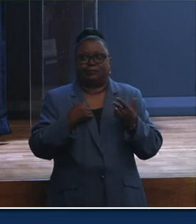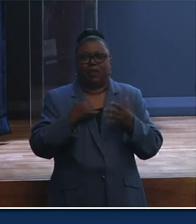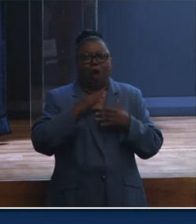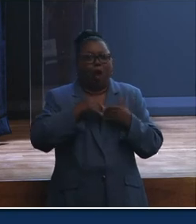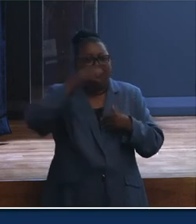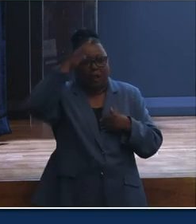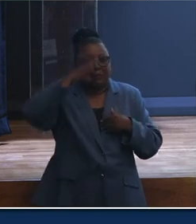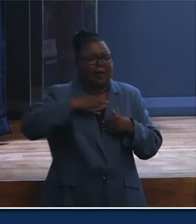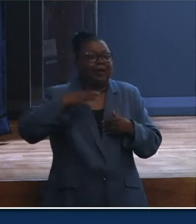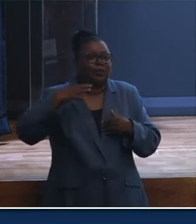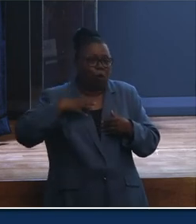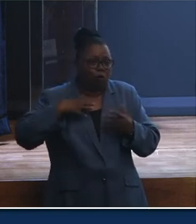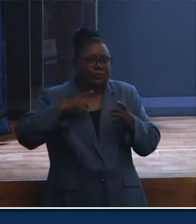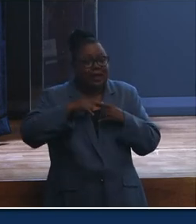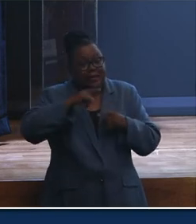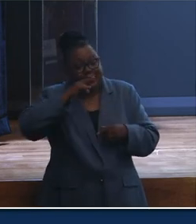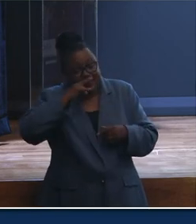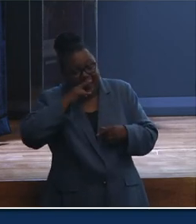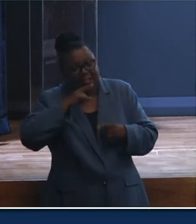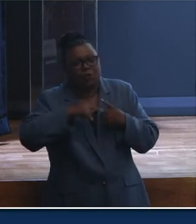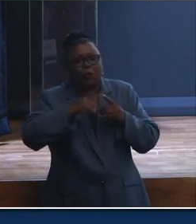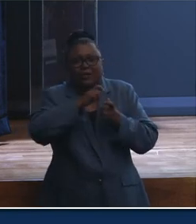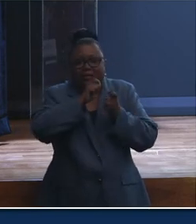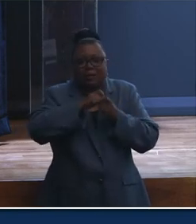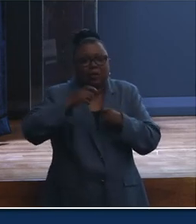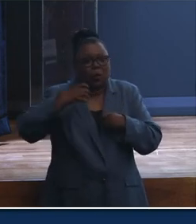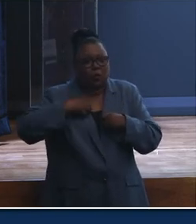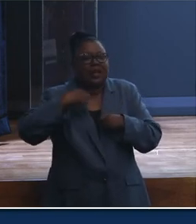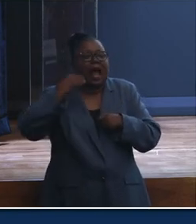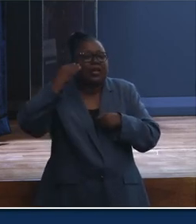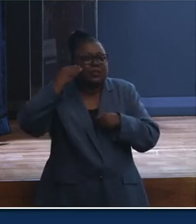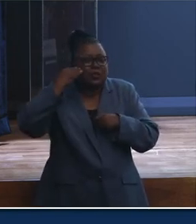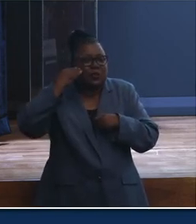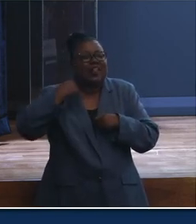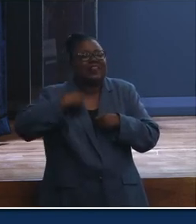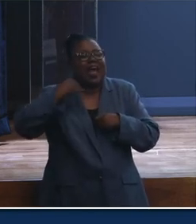all male coaches as a kid, there were certain coaches that I knew,